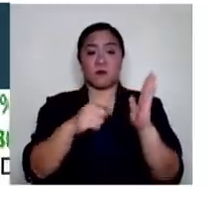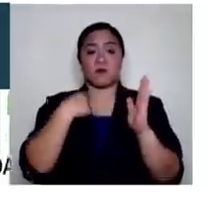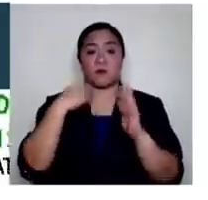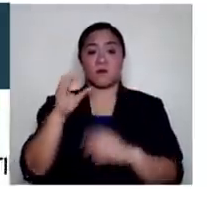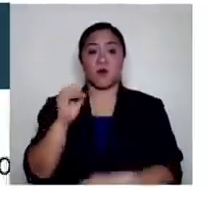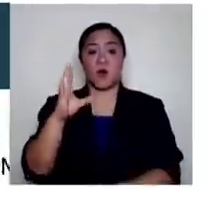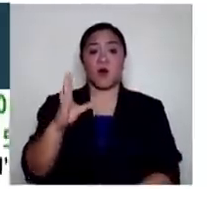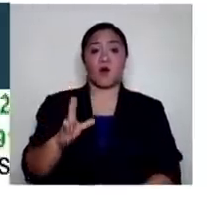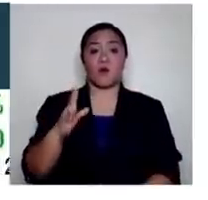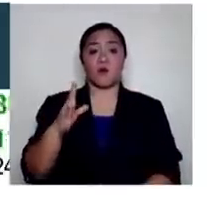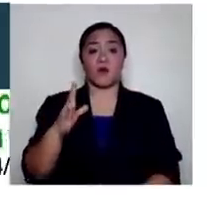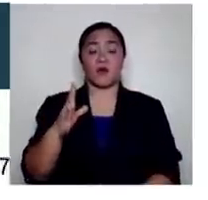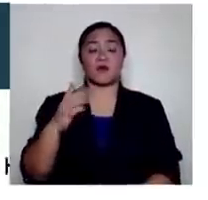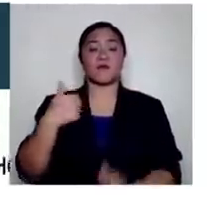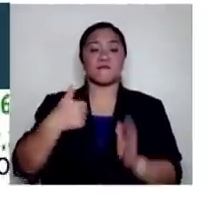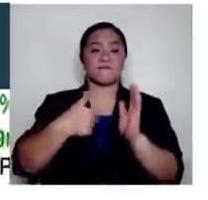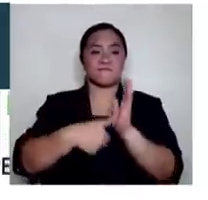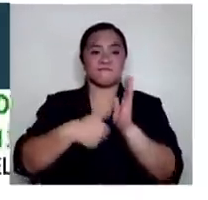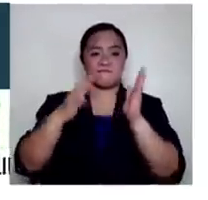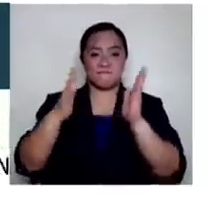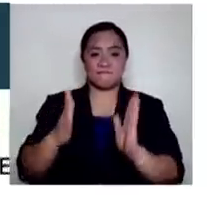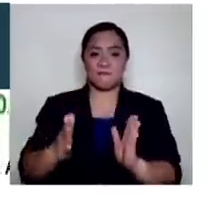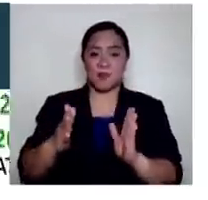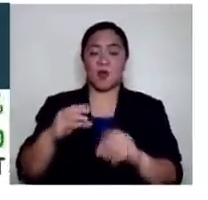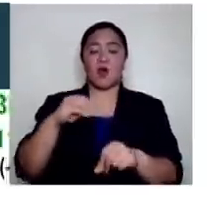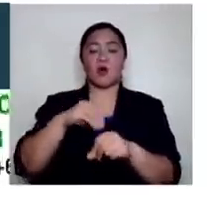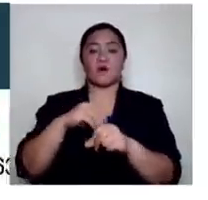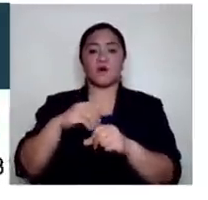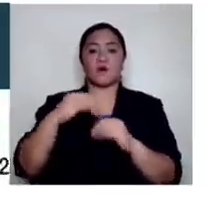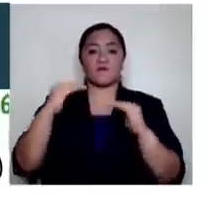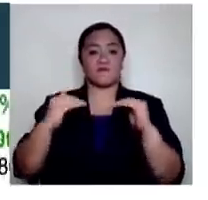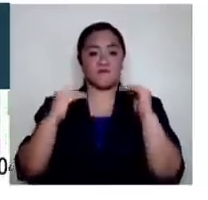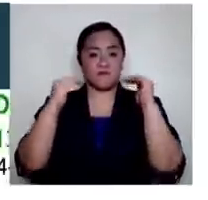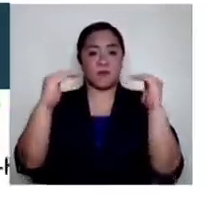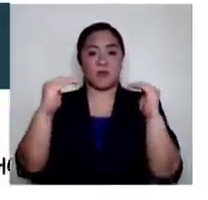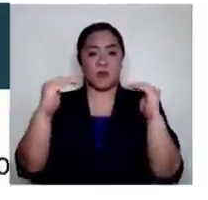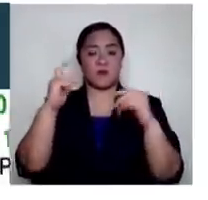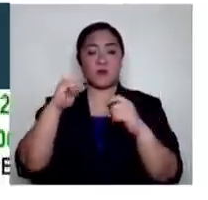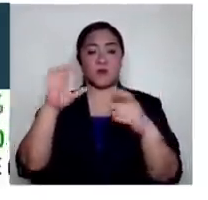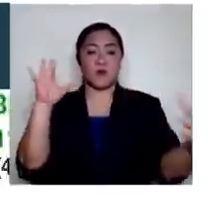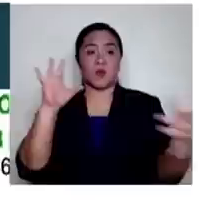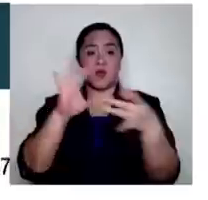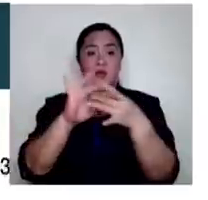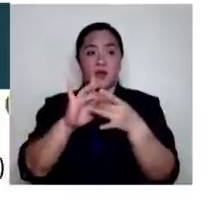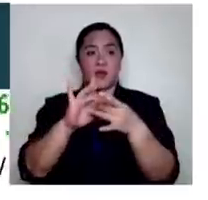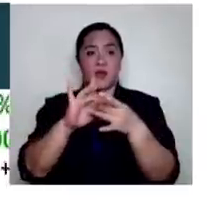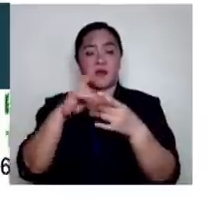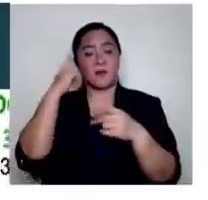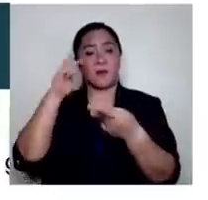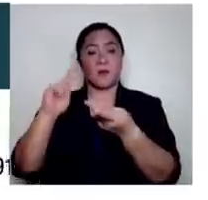candidates to choose the corner of the alliance partners. Mm-hmm.